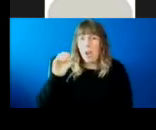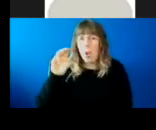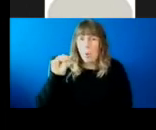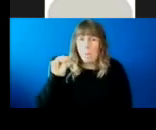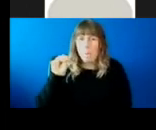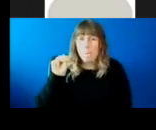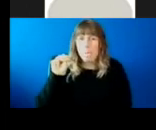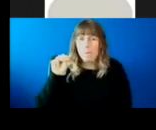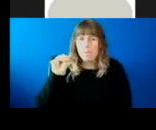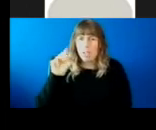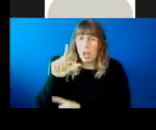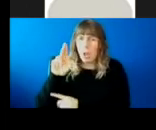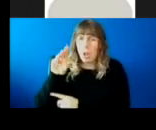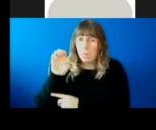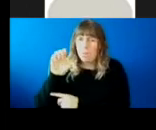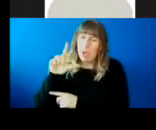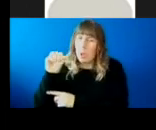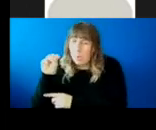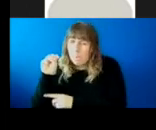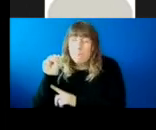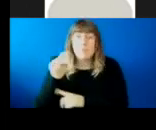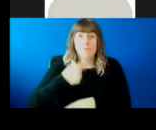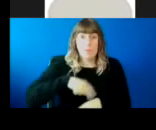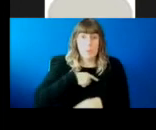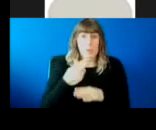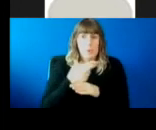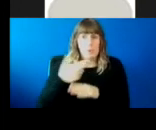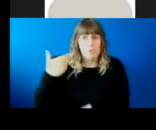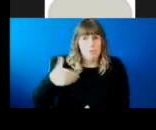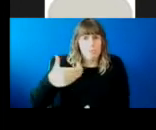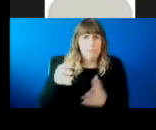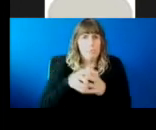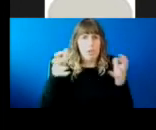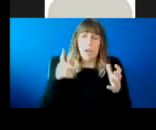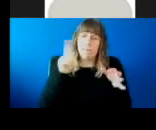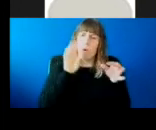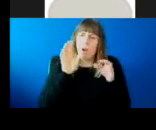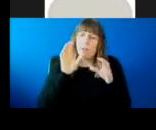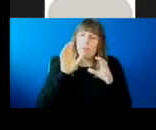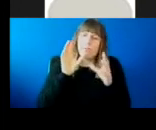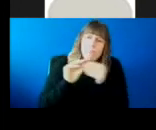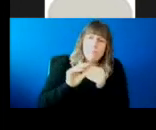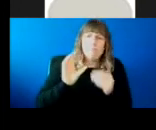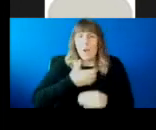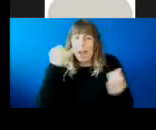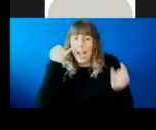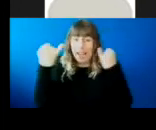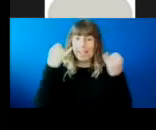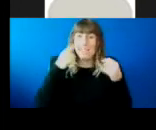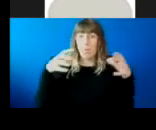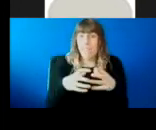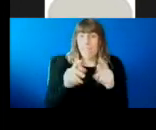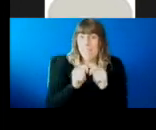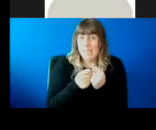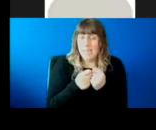video tool. We actually use it a lot just to communicate ideas with each other in my team. But